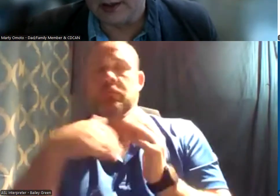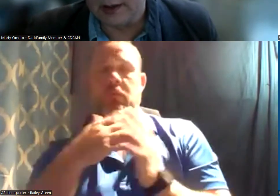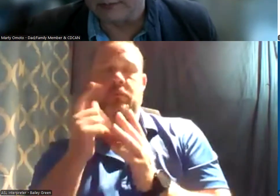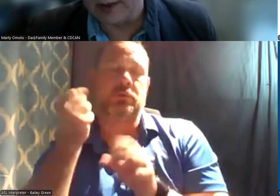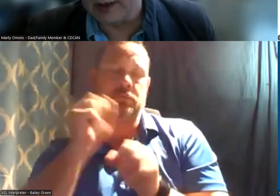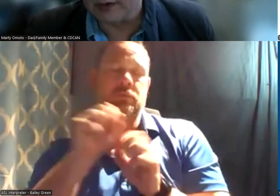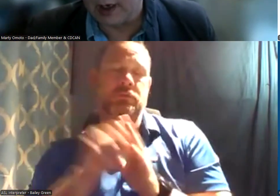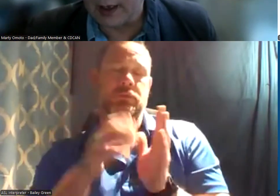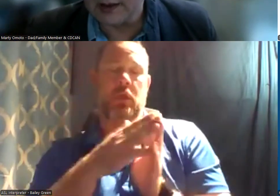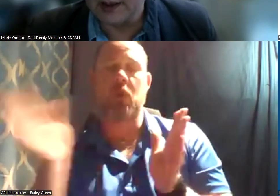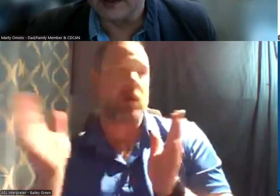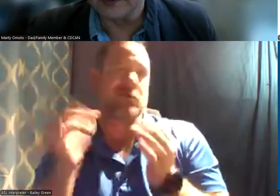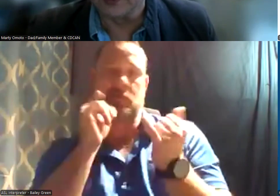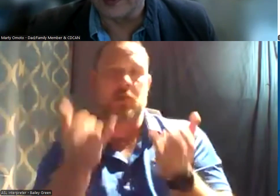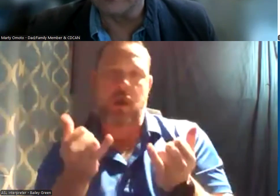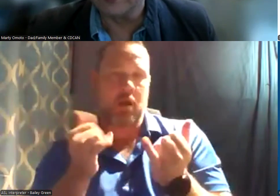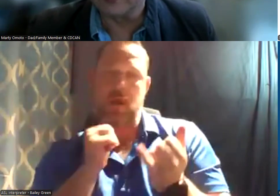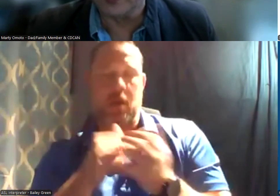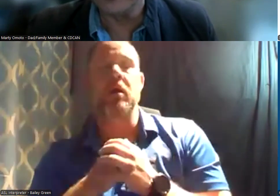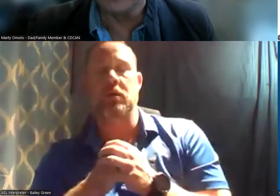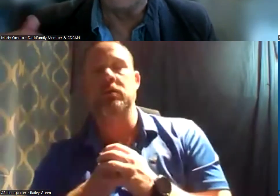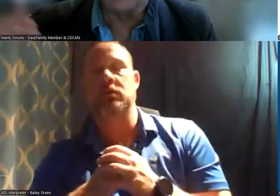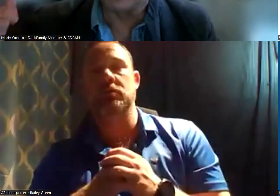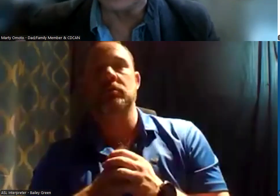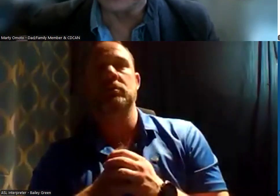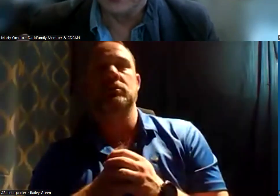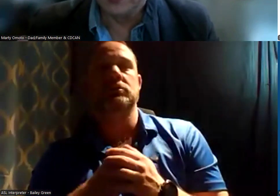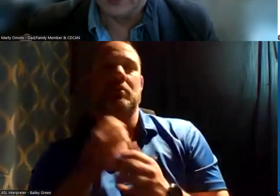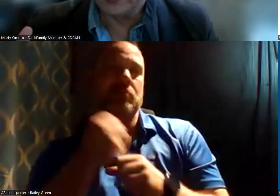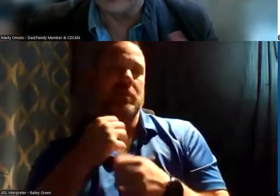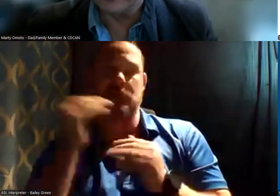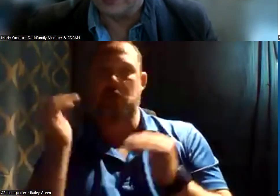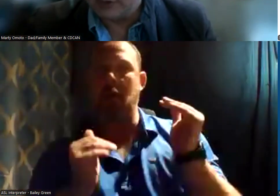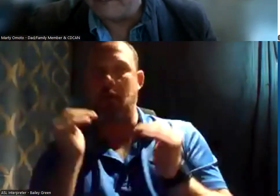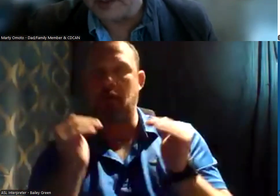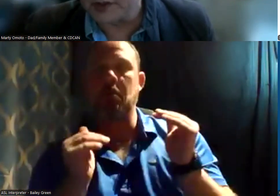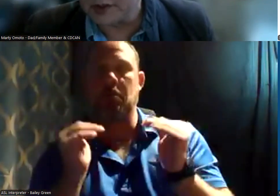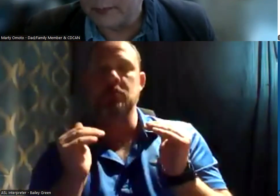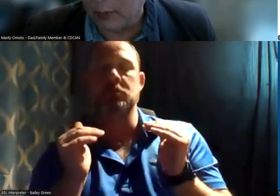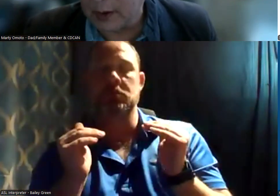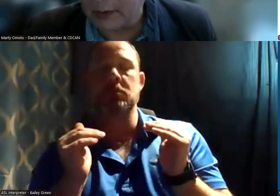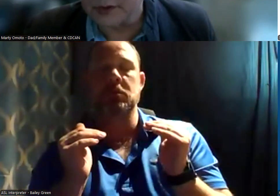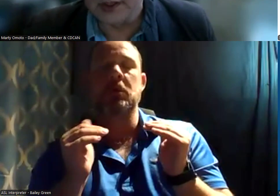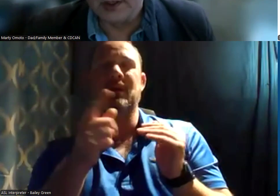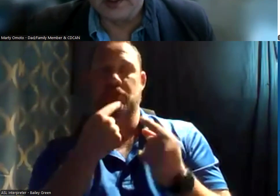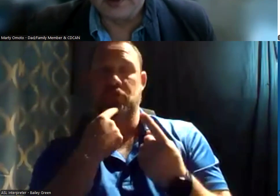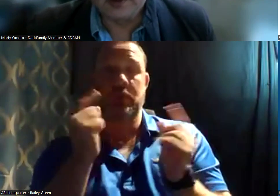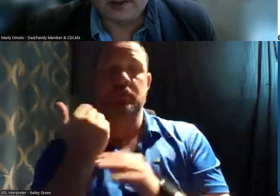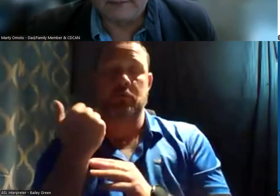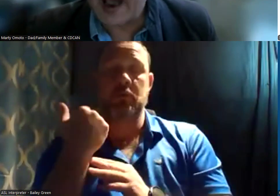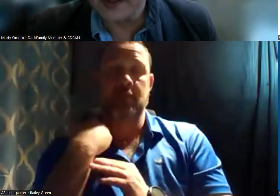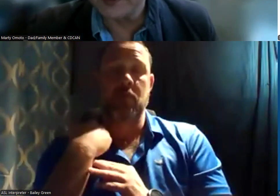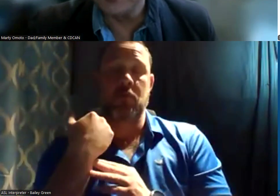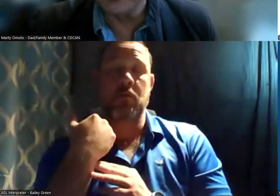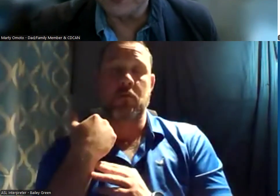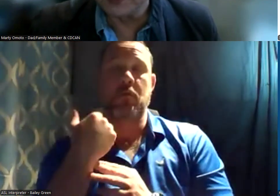statewide, and right now they're not. And so that creates an imbalance. And again, you have mentioned this before and others